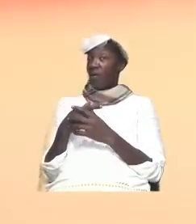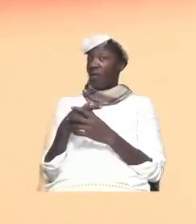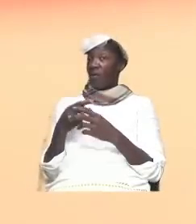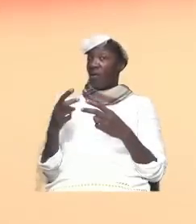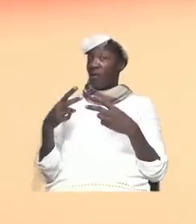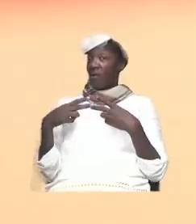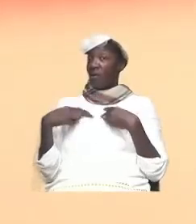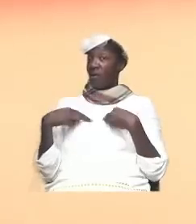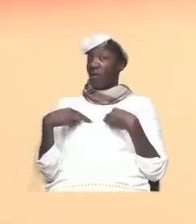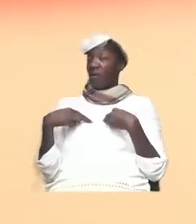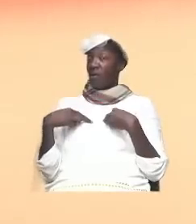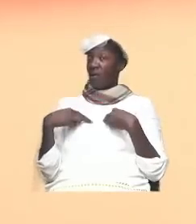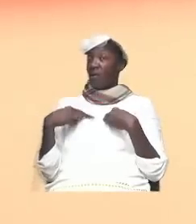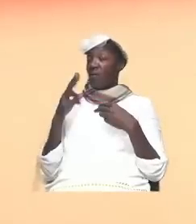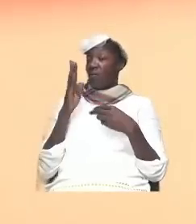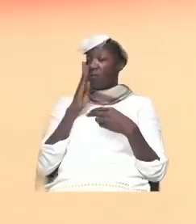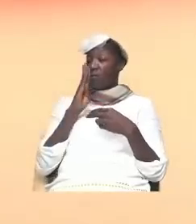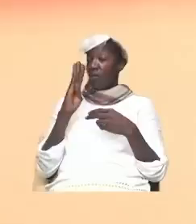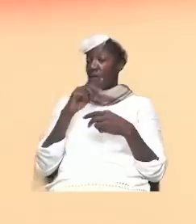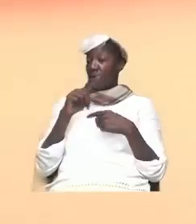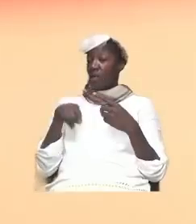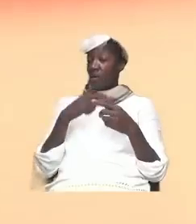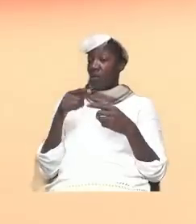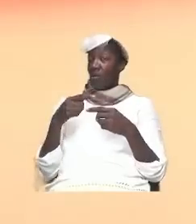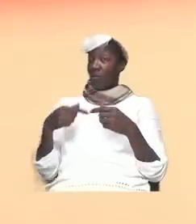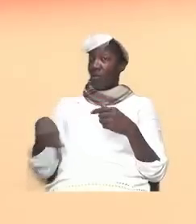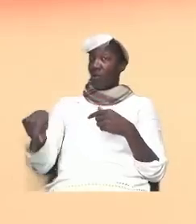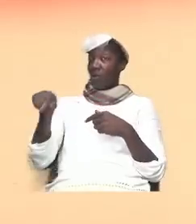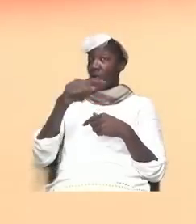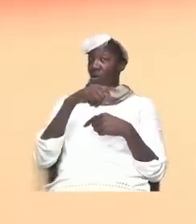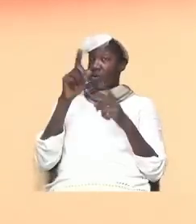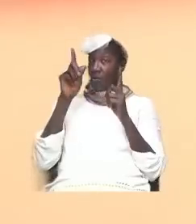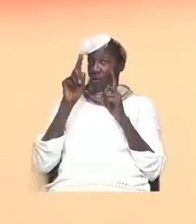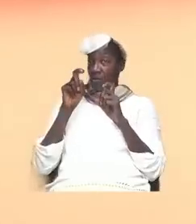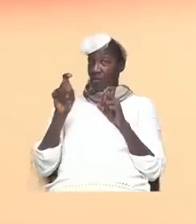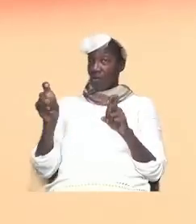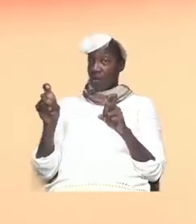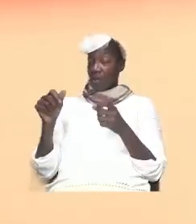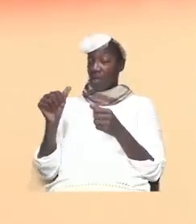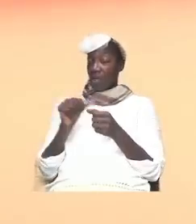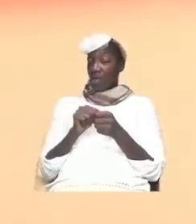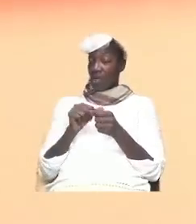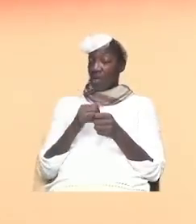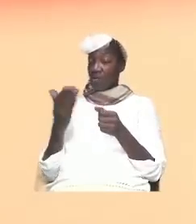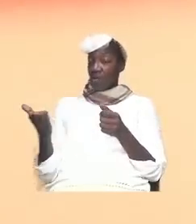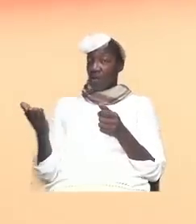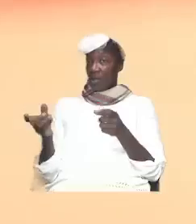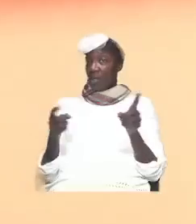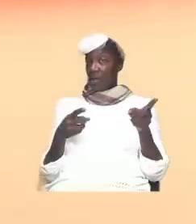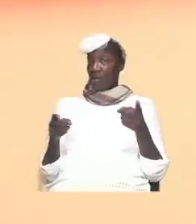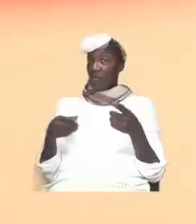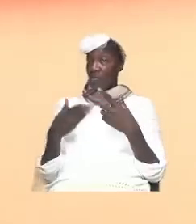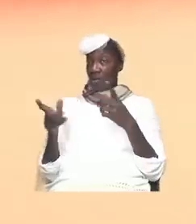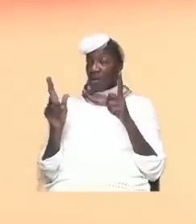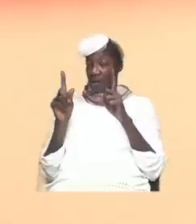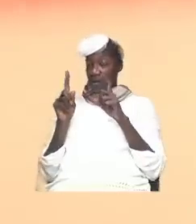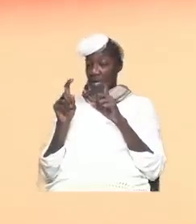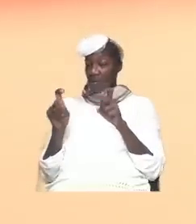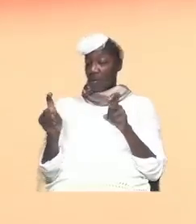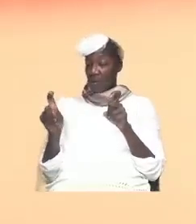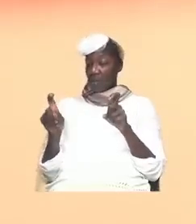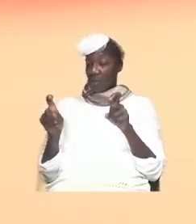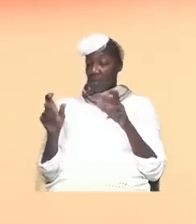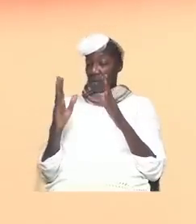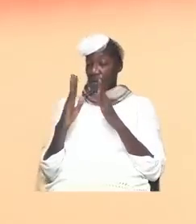have to be about us? And that's why I said before, everything that we do, there are some questions that we must